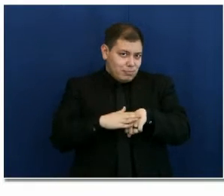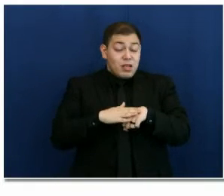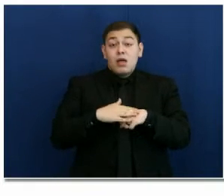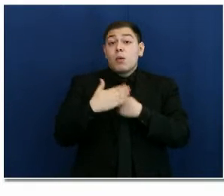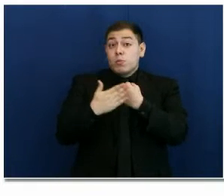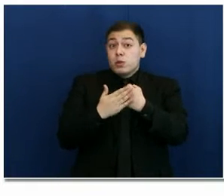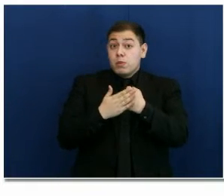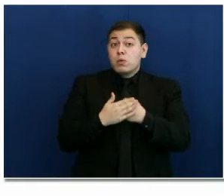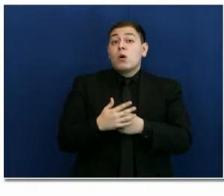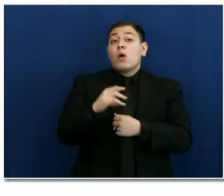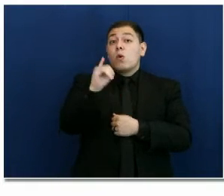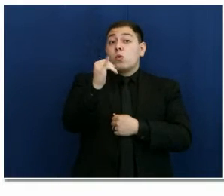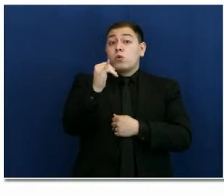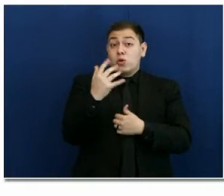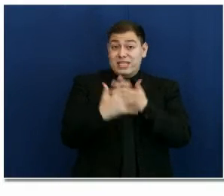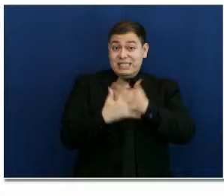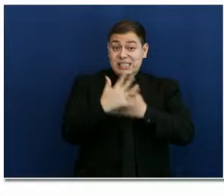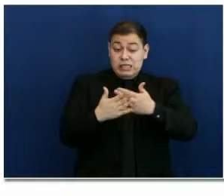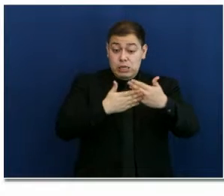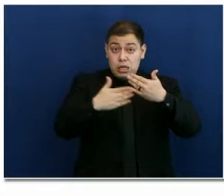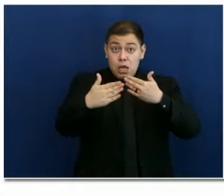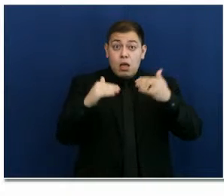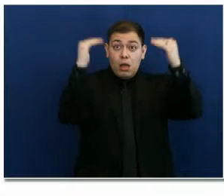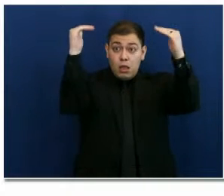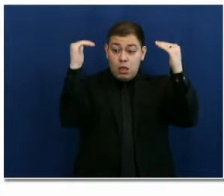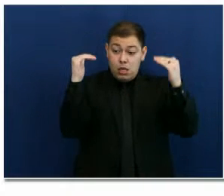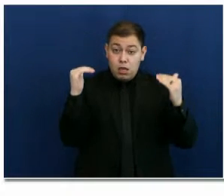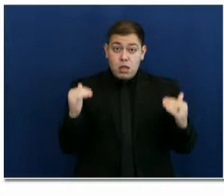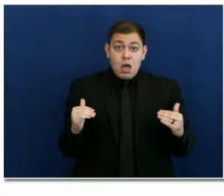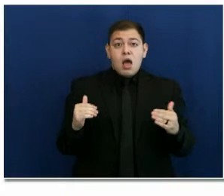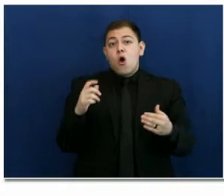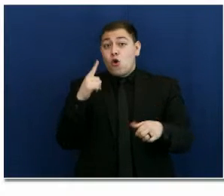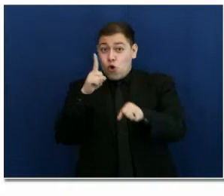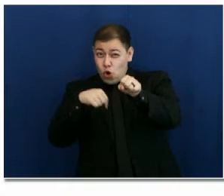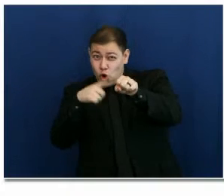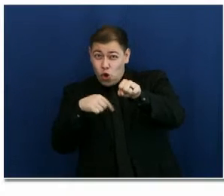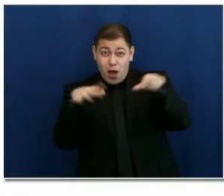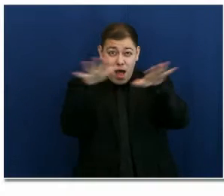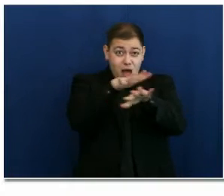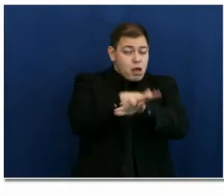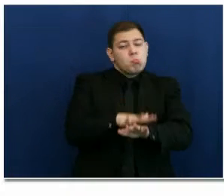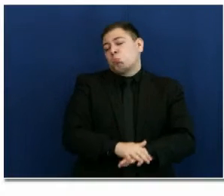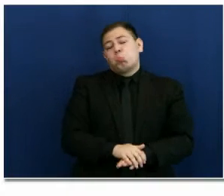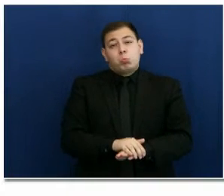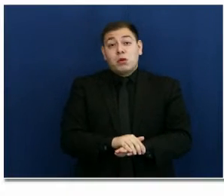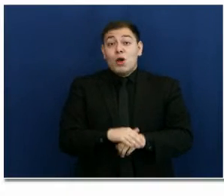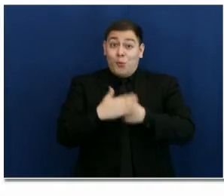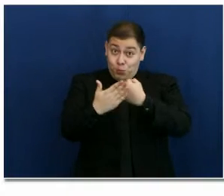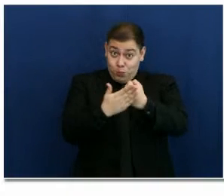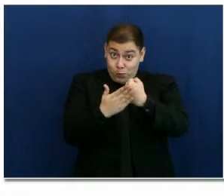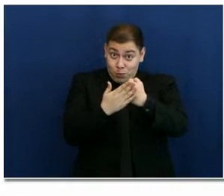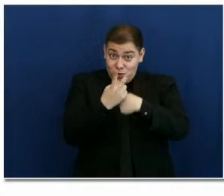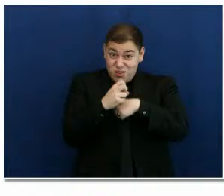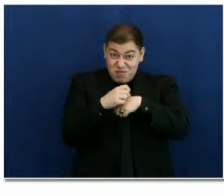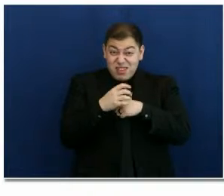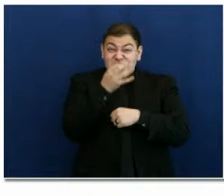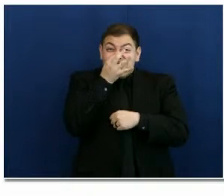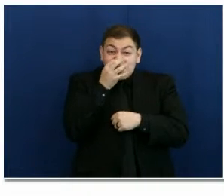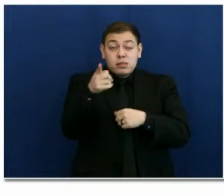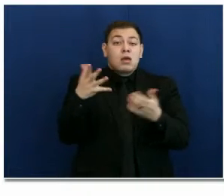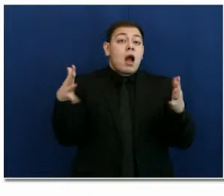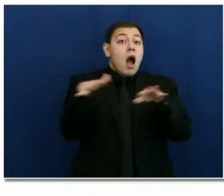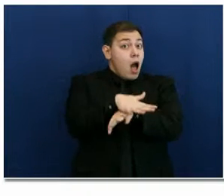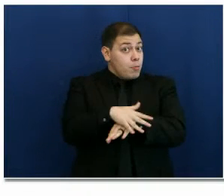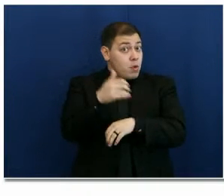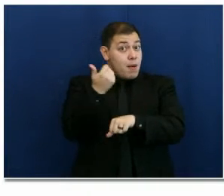va a existir los diferentes colores de fases, así que cambiaríamos al amarillo, o llegaríamos al 15 de junio, que es cuando ya